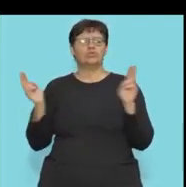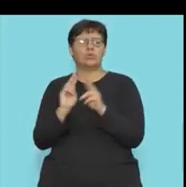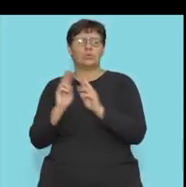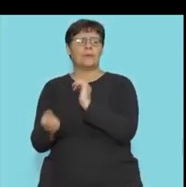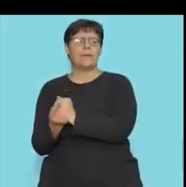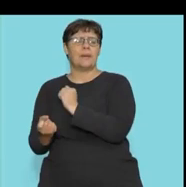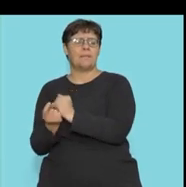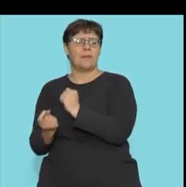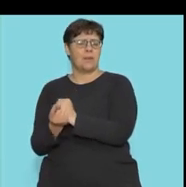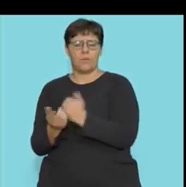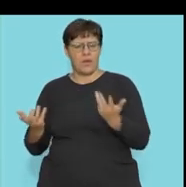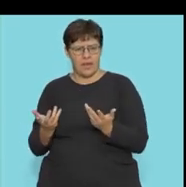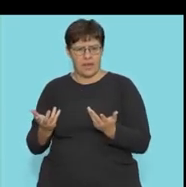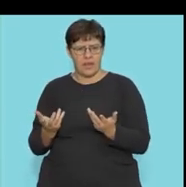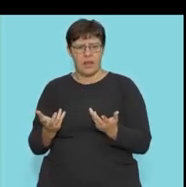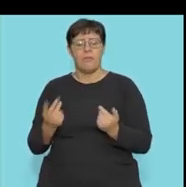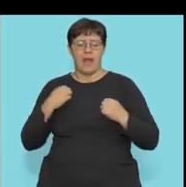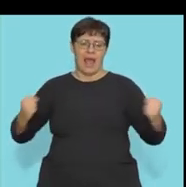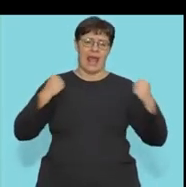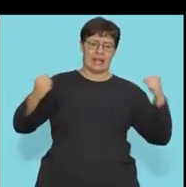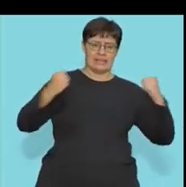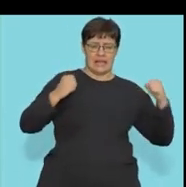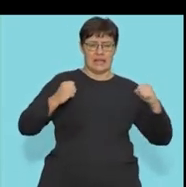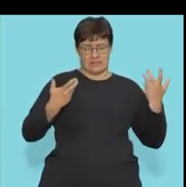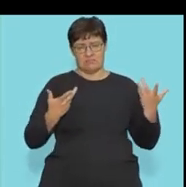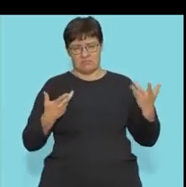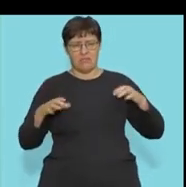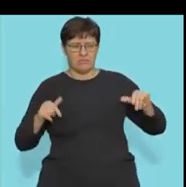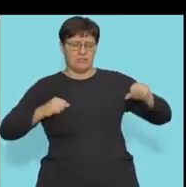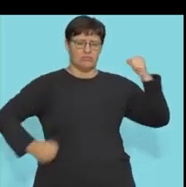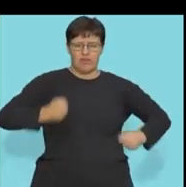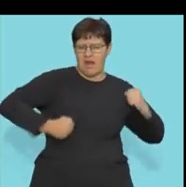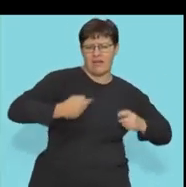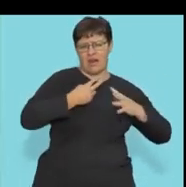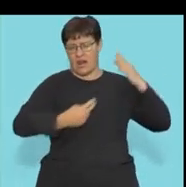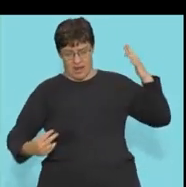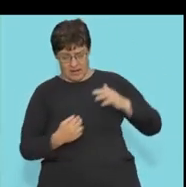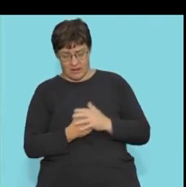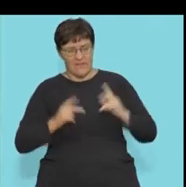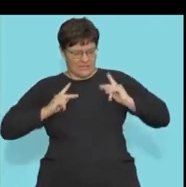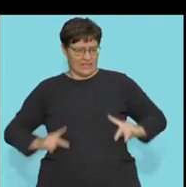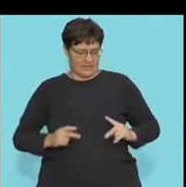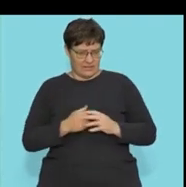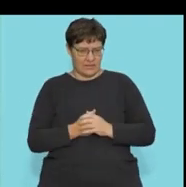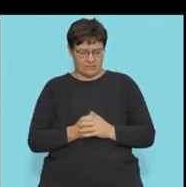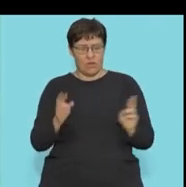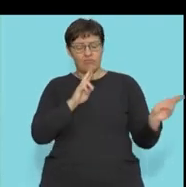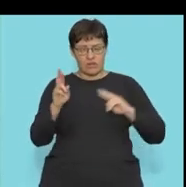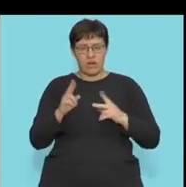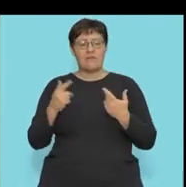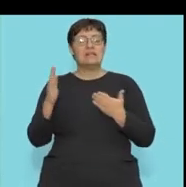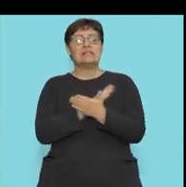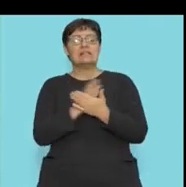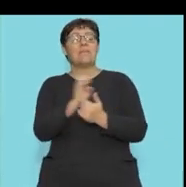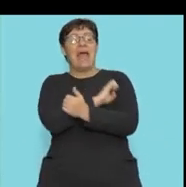short periods of time, mainly during physical exercise. And this is again a respiration or a reaction that